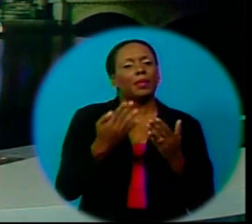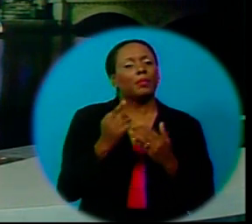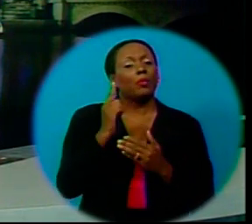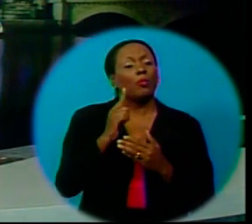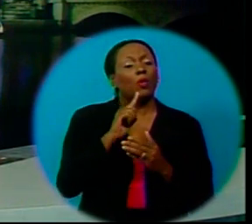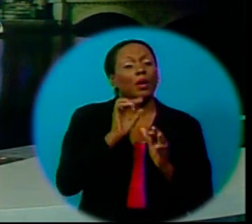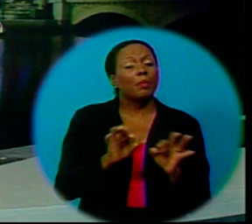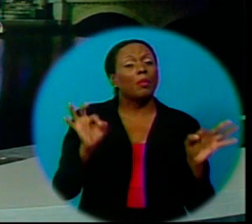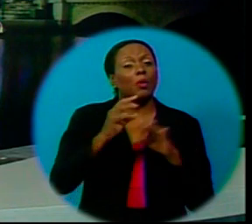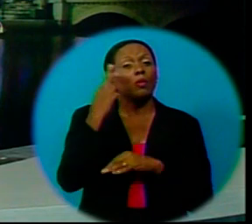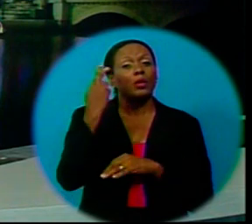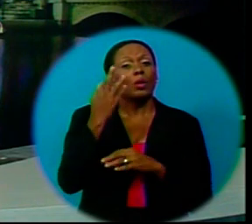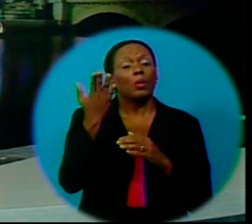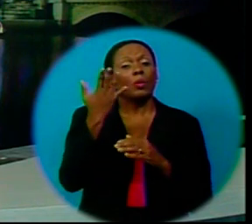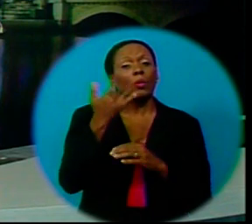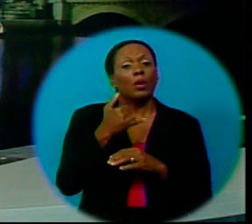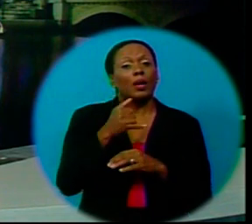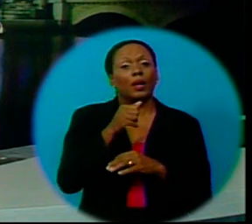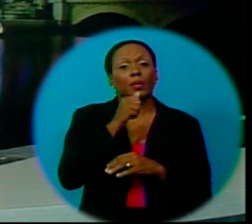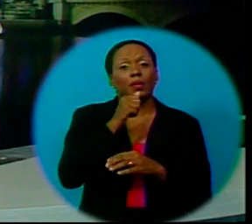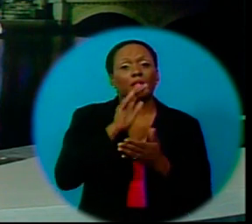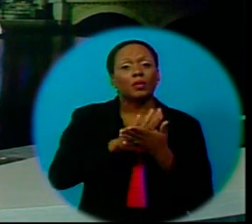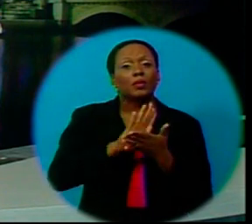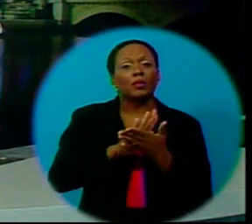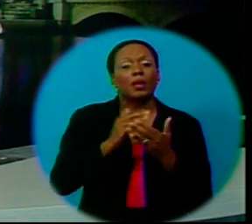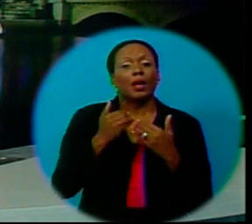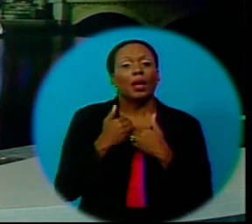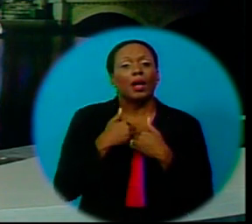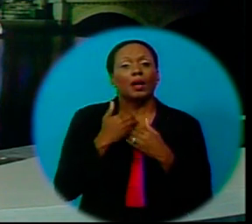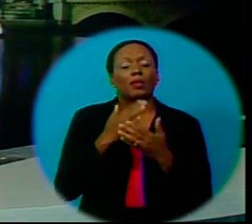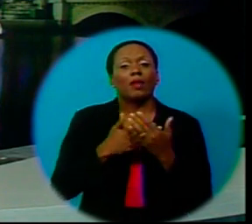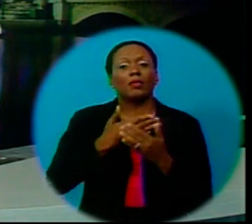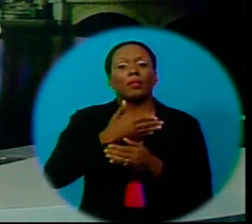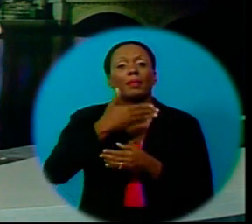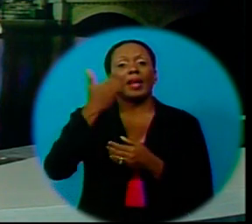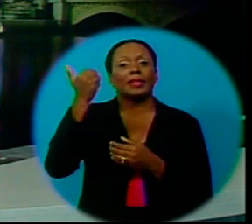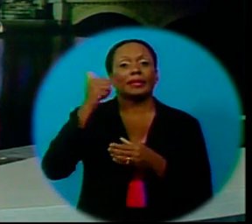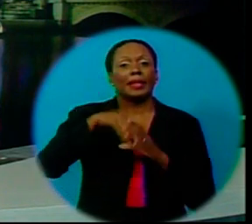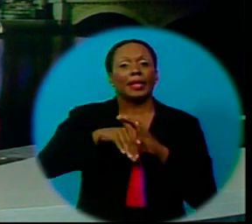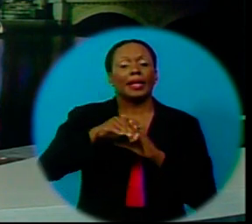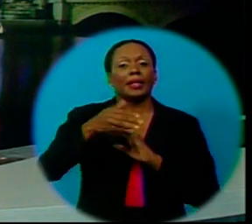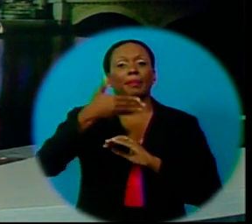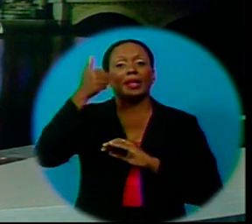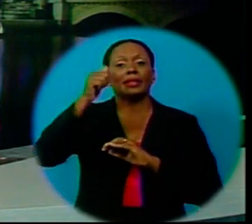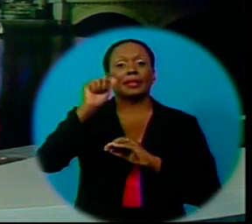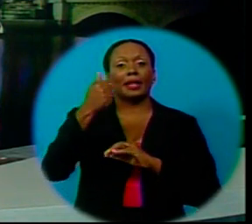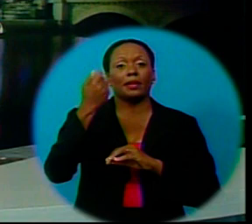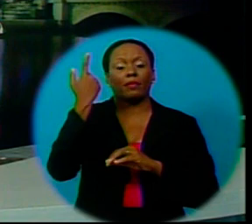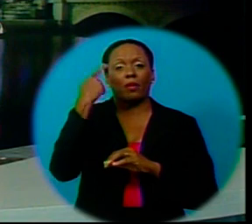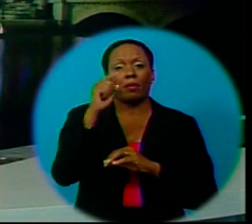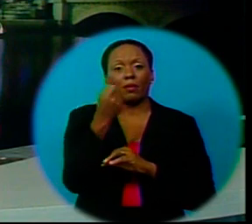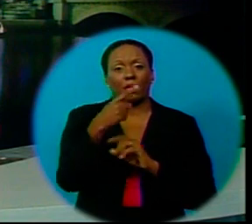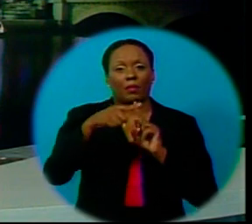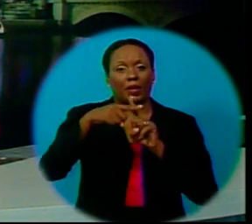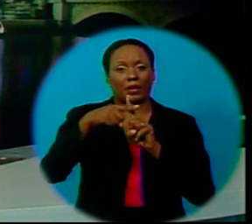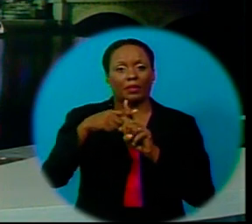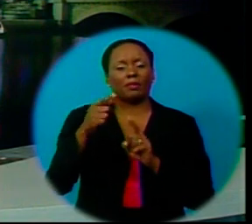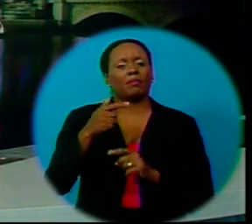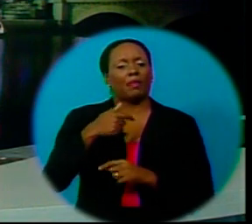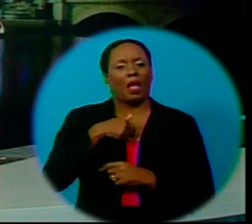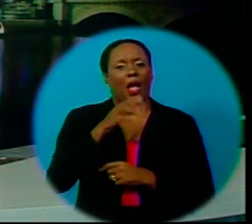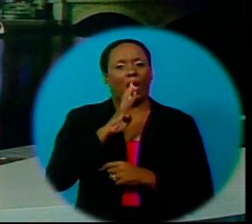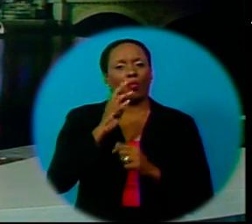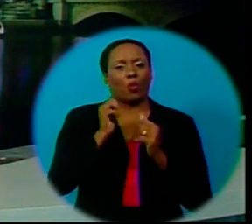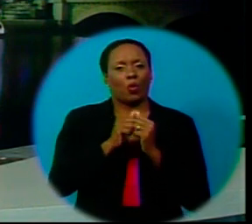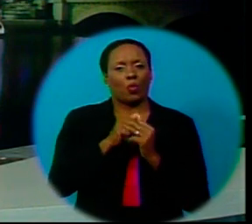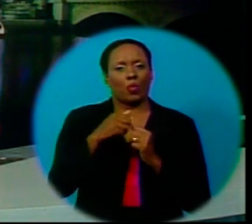key reason why these schools are taking the majority of the places in the top 10 performance in the Common Entrance examination. I spoke with the